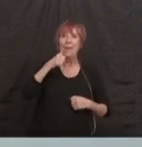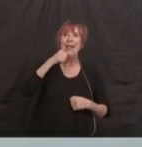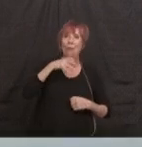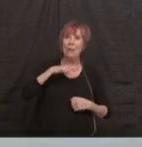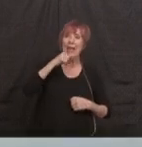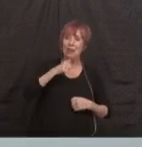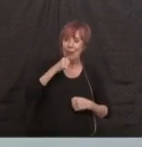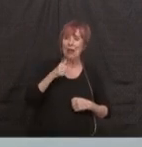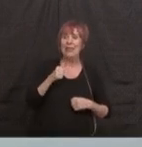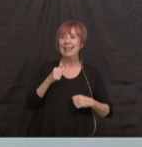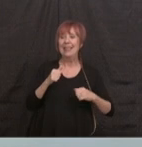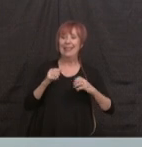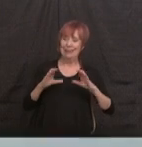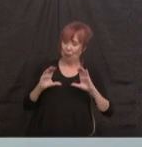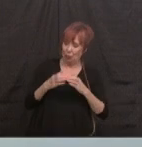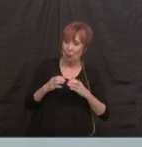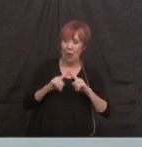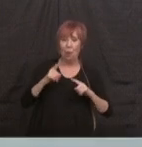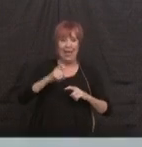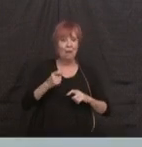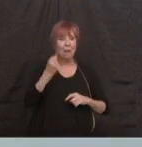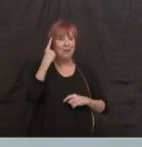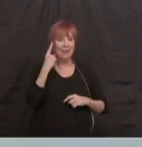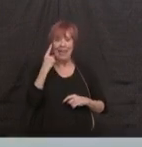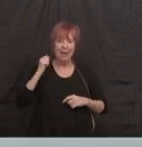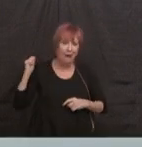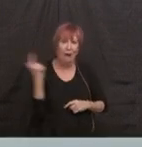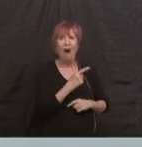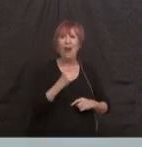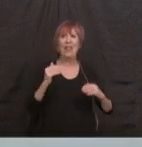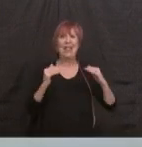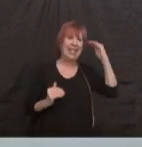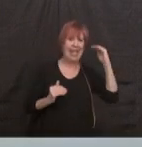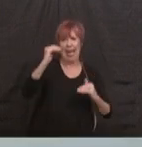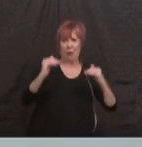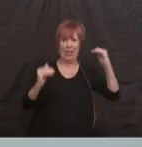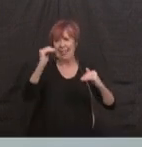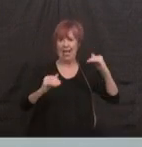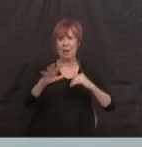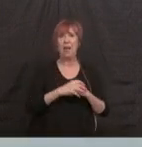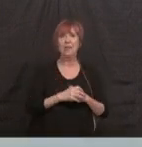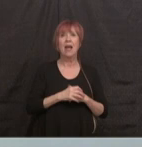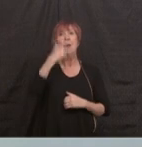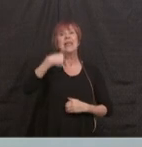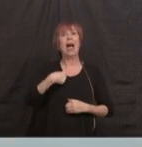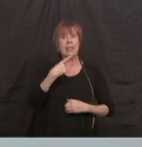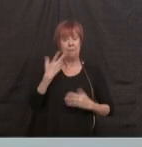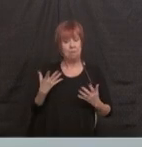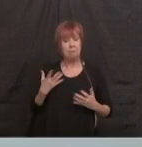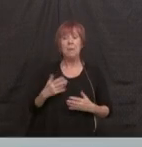potential inequities out there. So we level it. And I always say, if we make it better